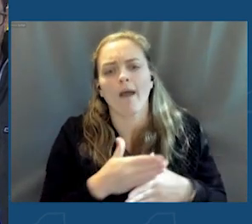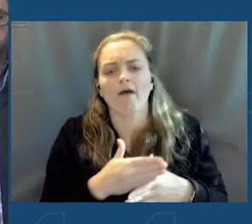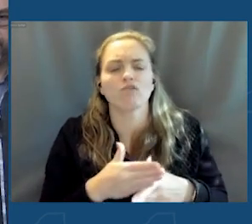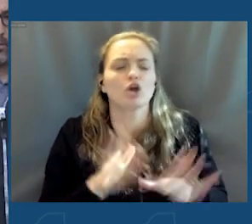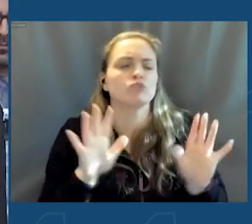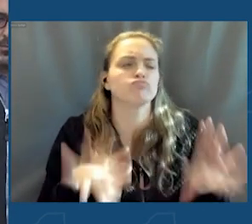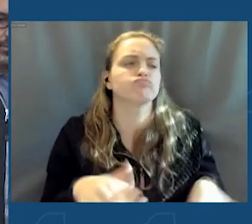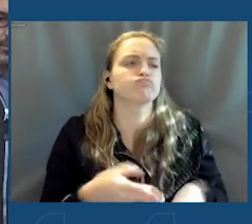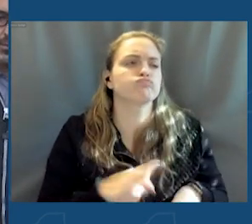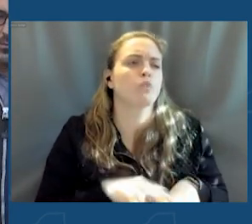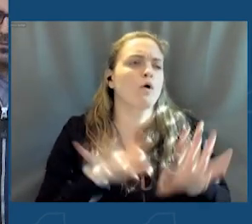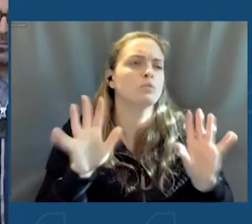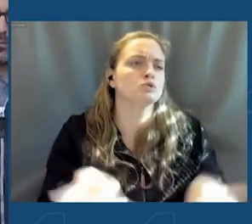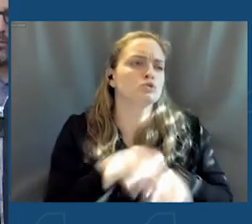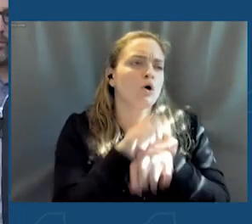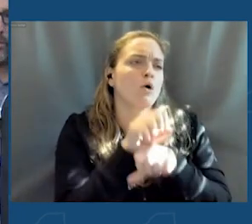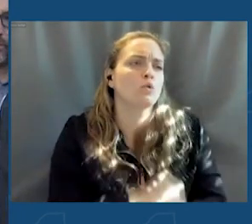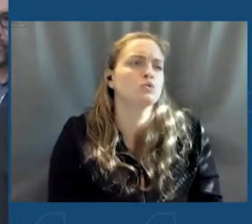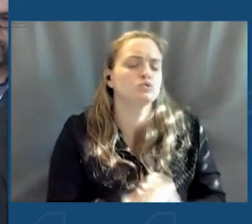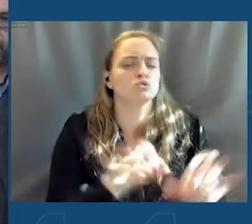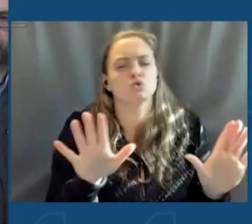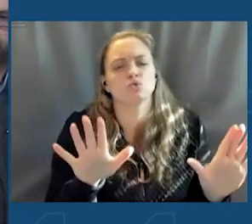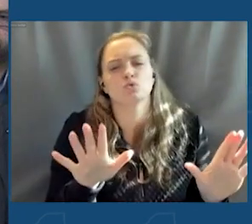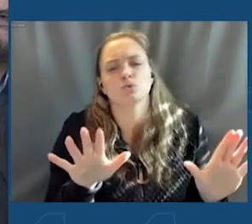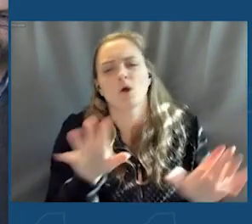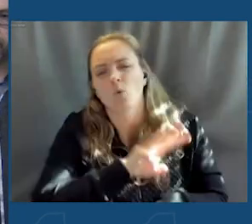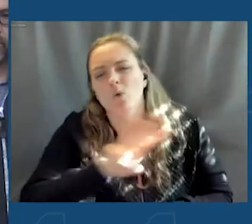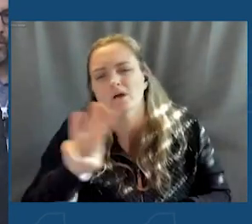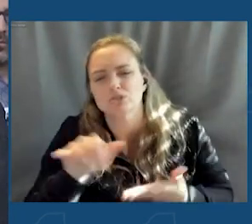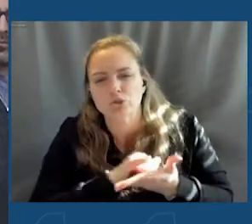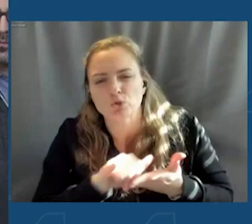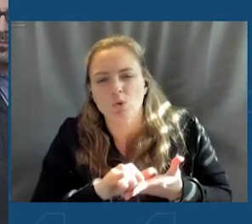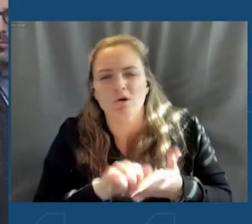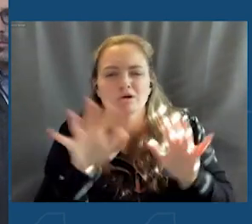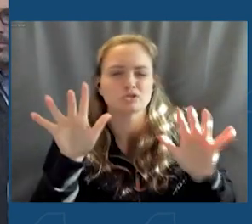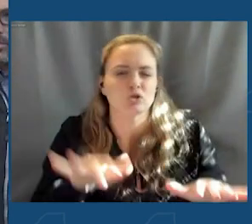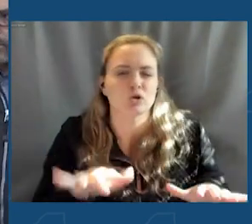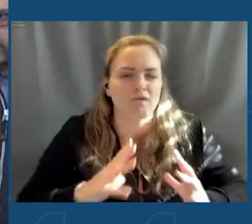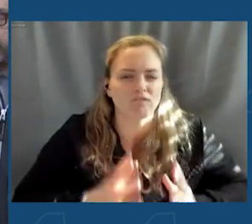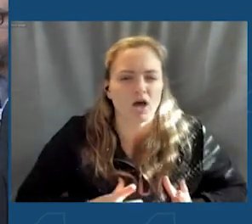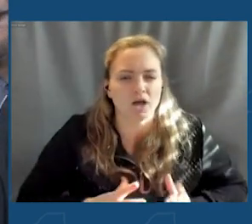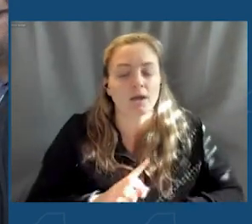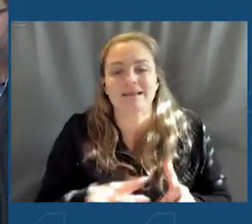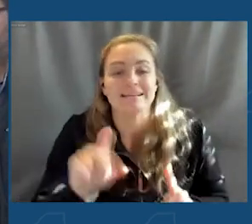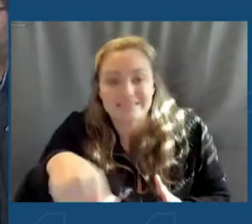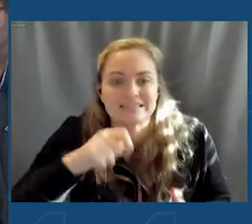is a major snowstorm, and we are prepared for it. Thank you very much.